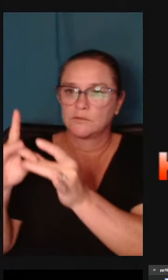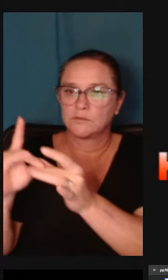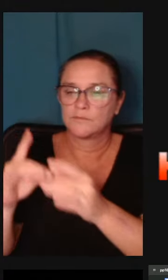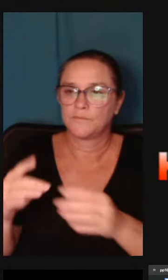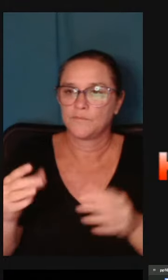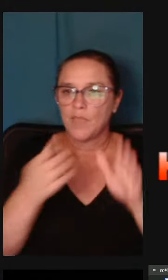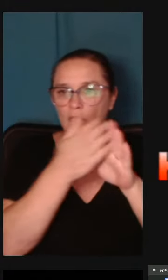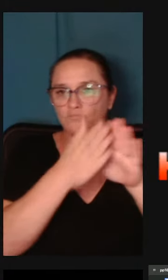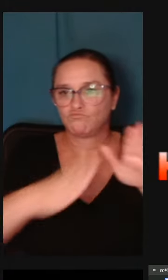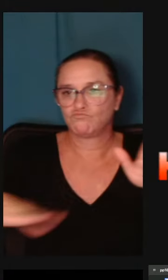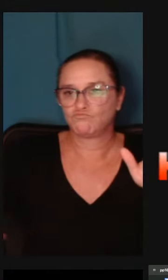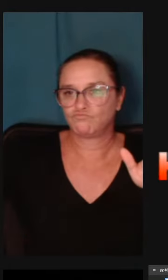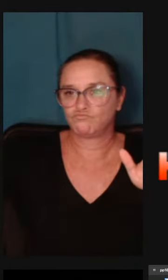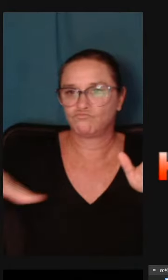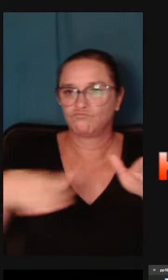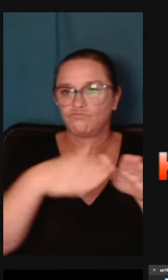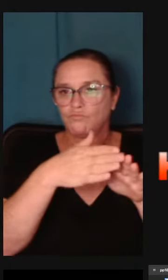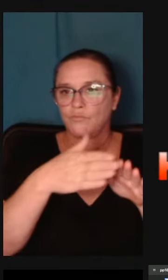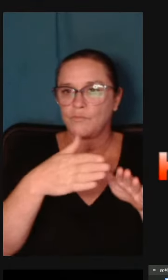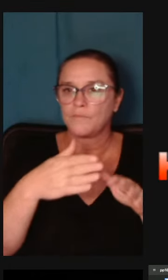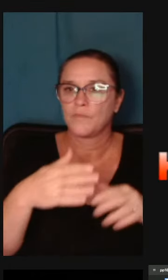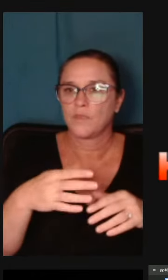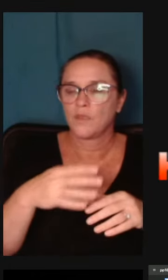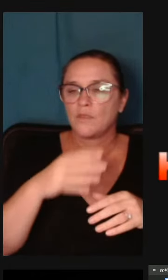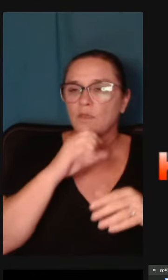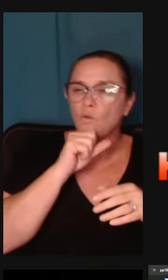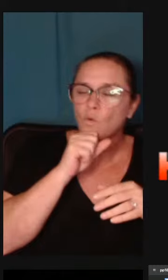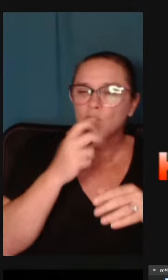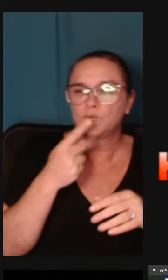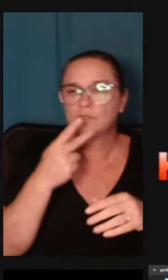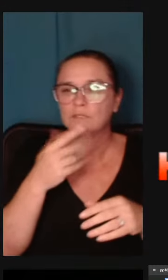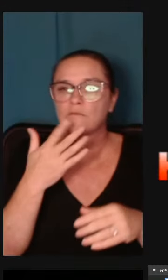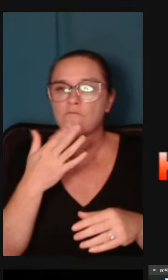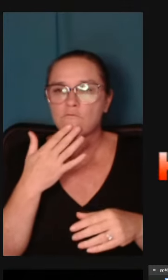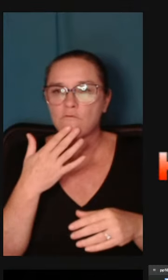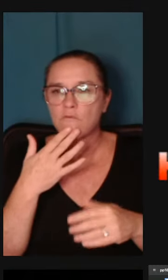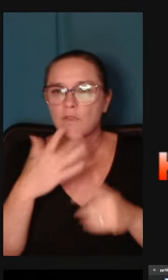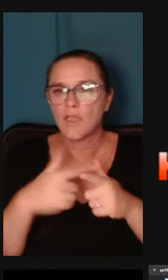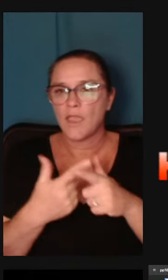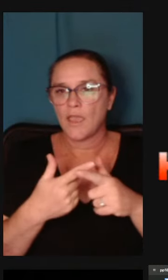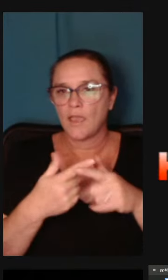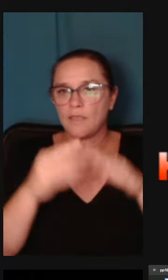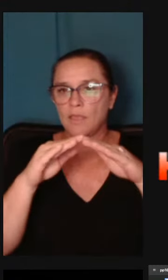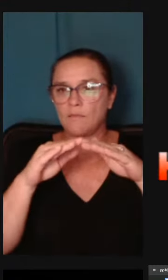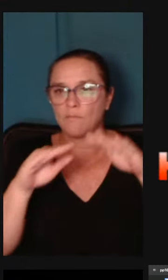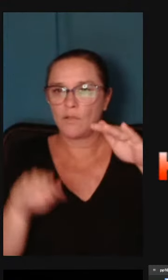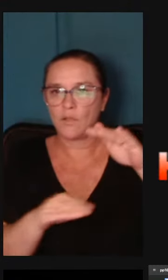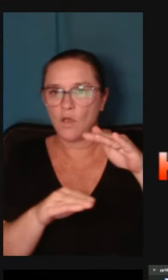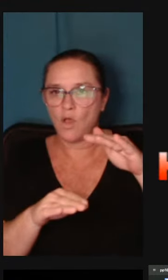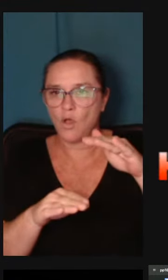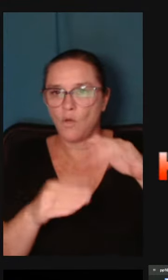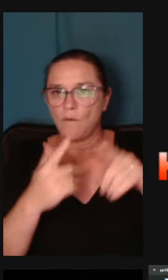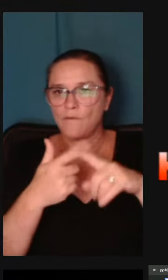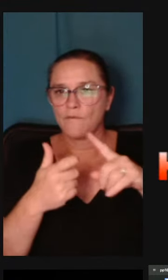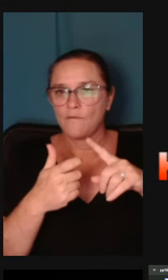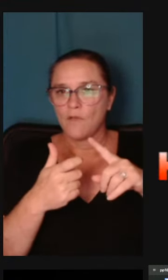right? That's this orange pinkish color right there. And then below it, from way up here,